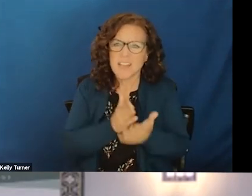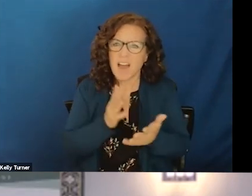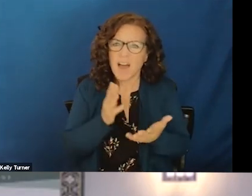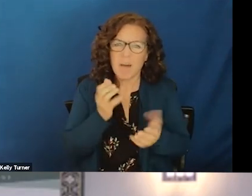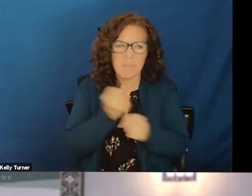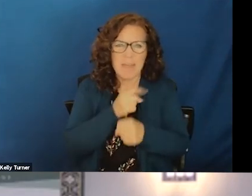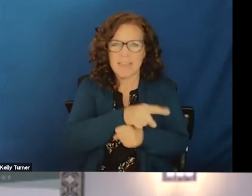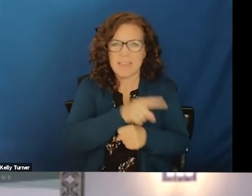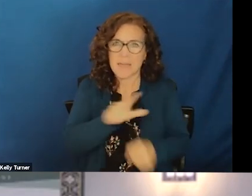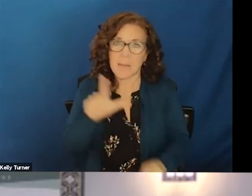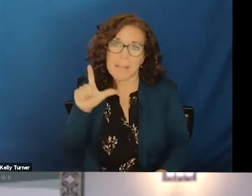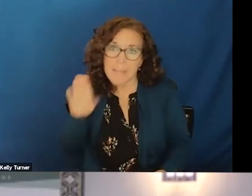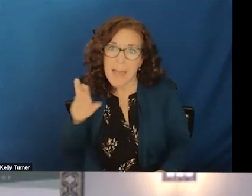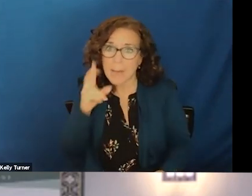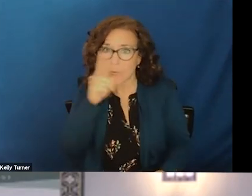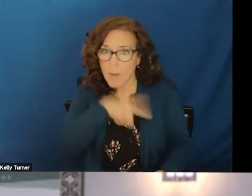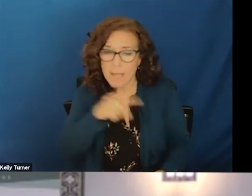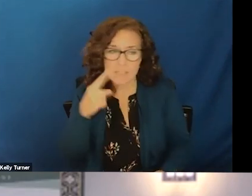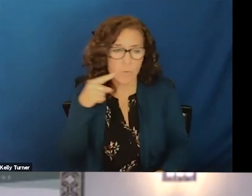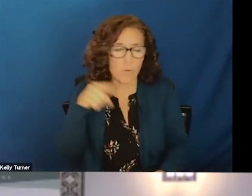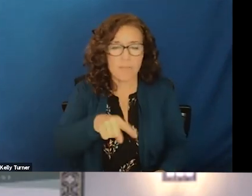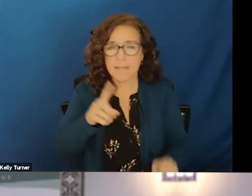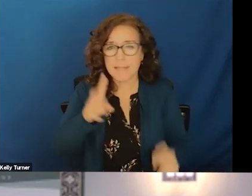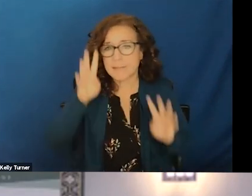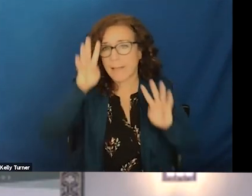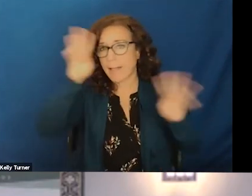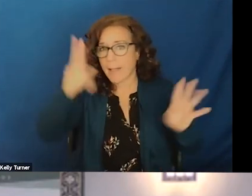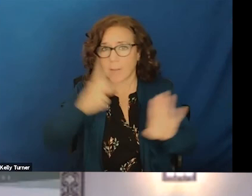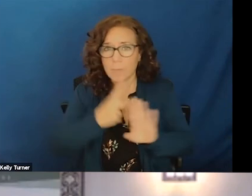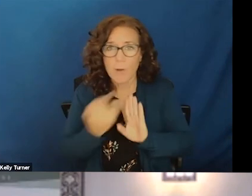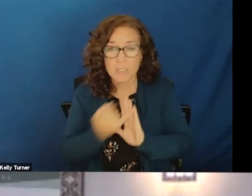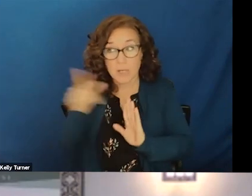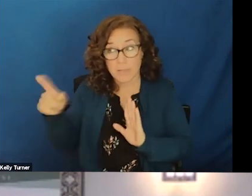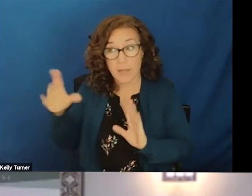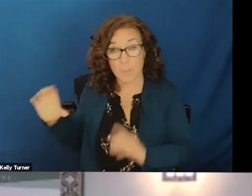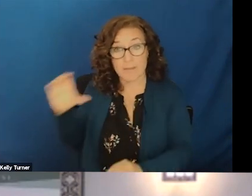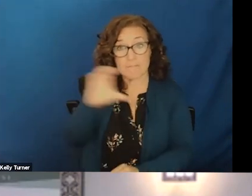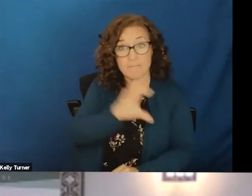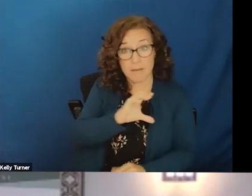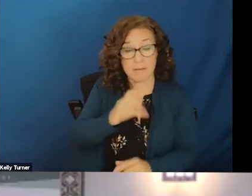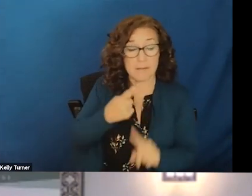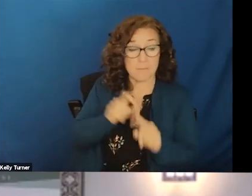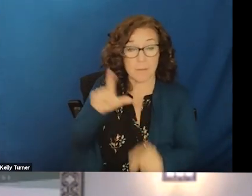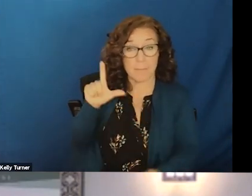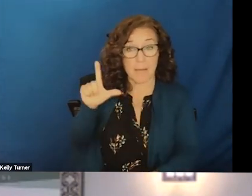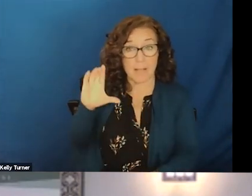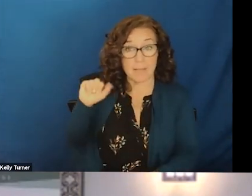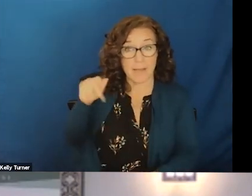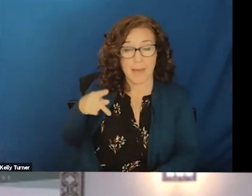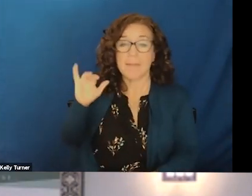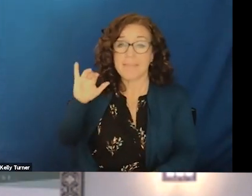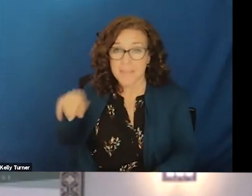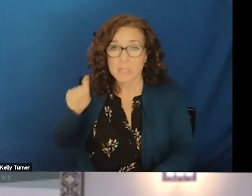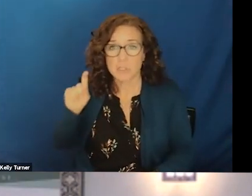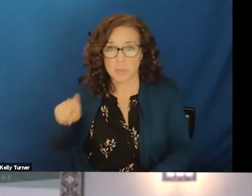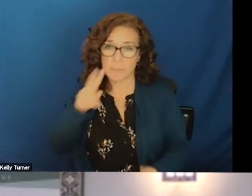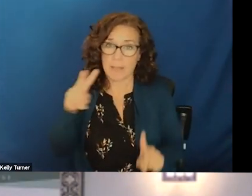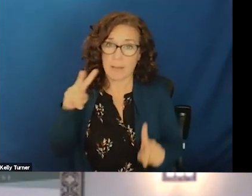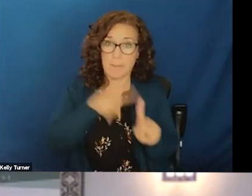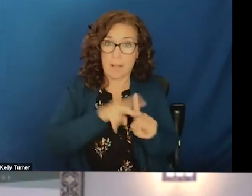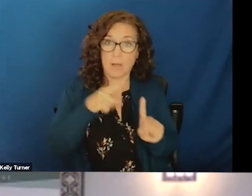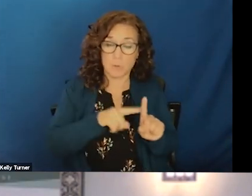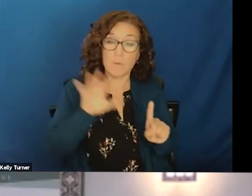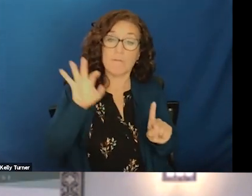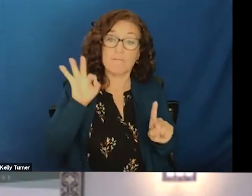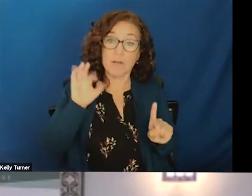vanity project boondoggles that are being funded by LCAP, which should attend to the individual needs of foster youth,